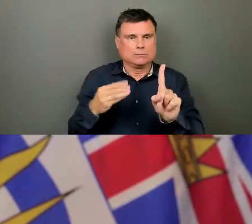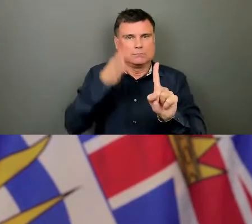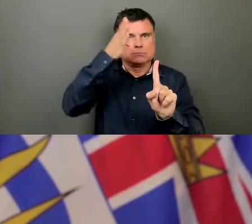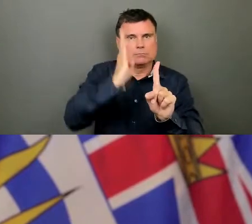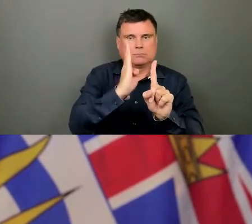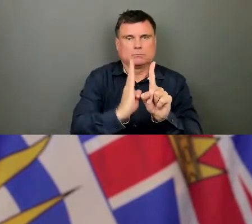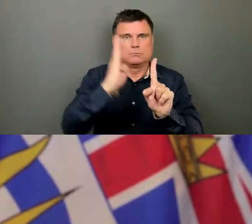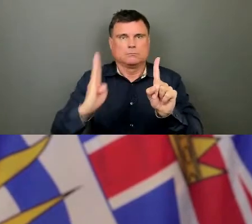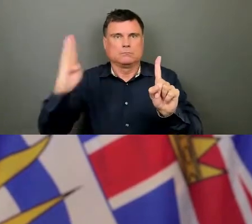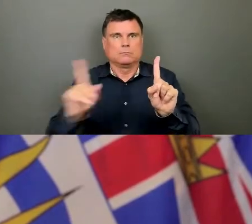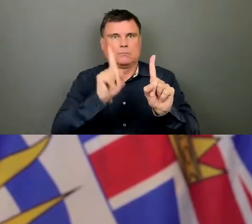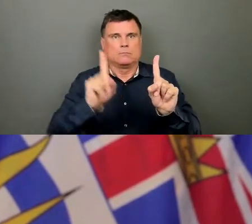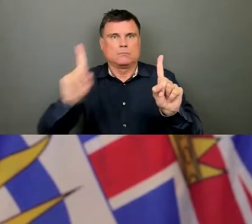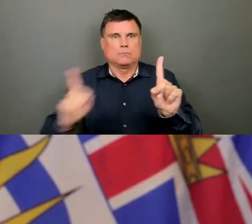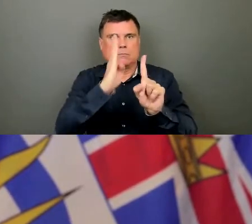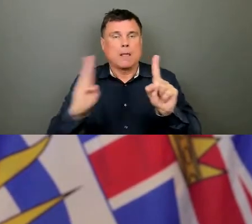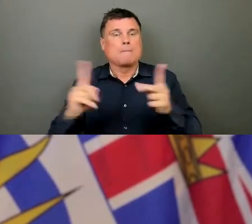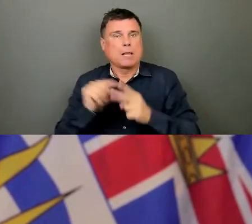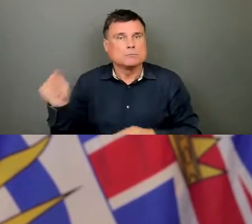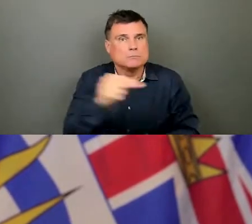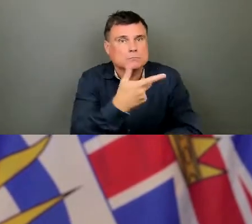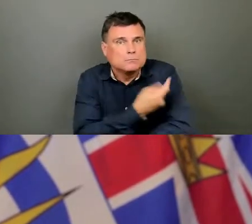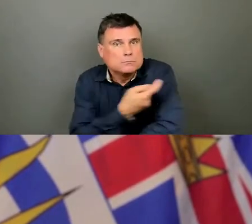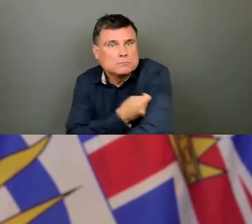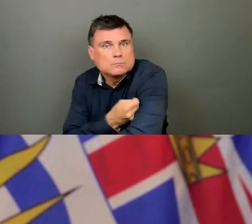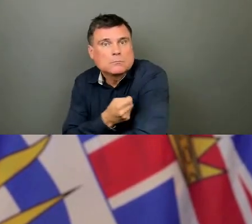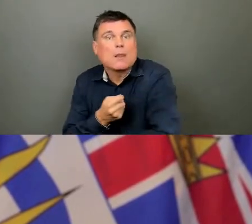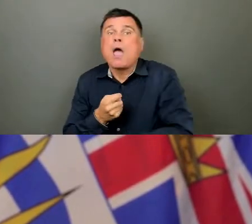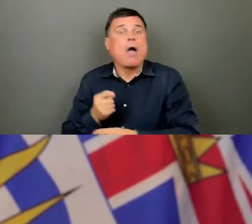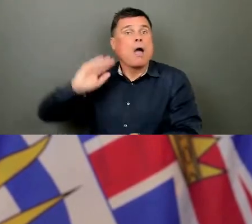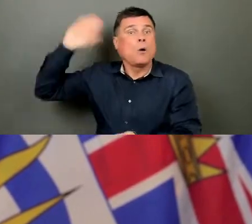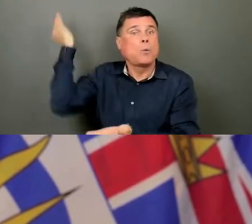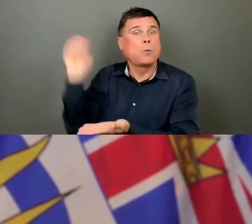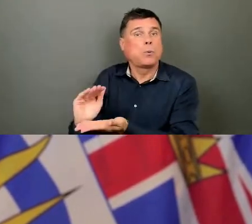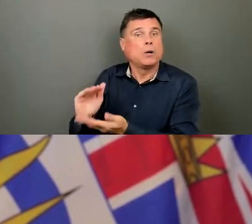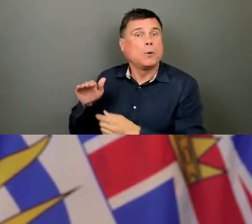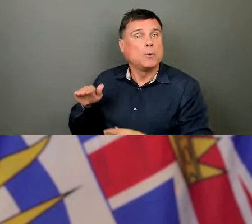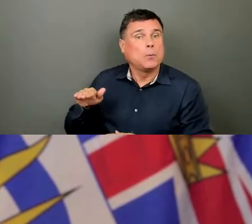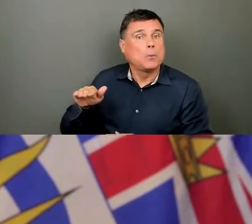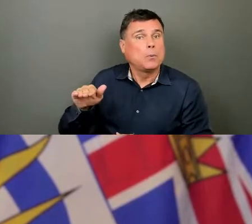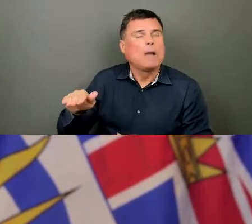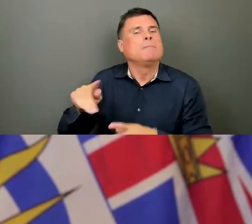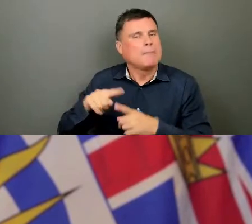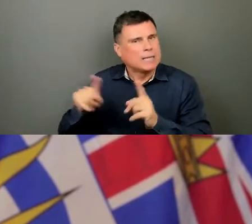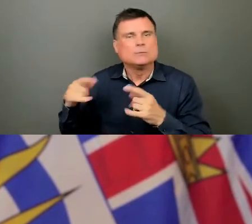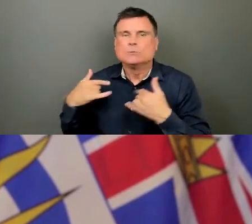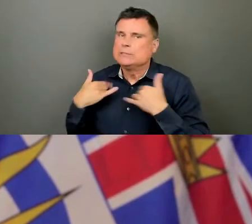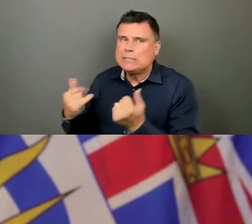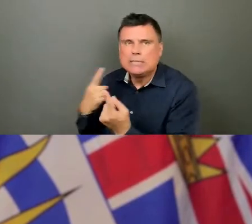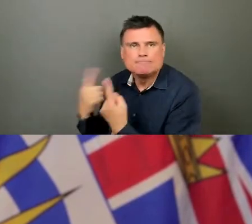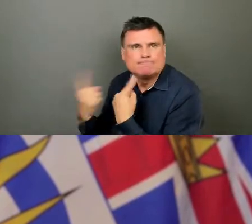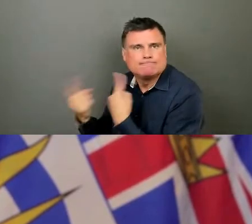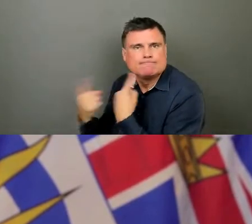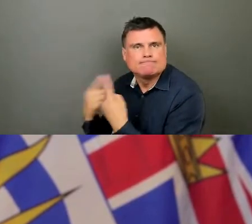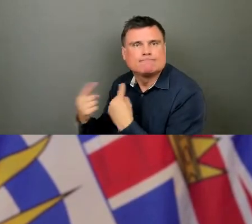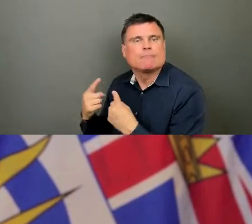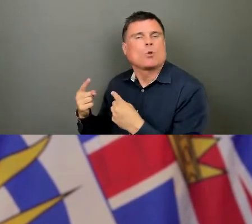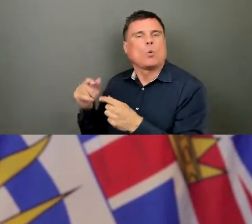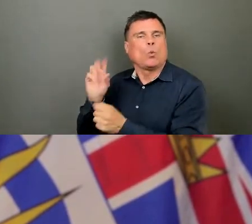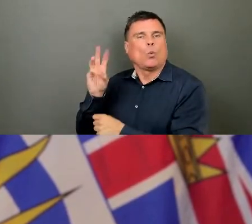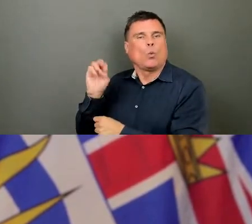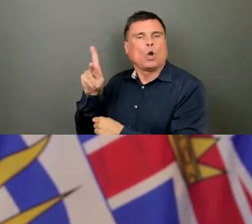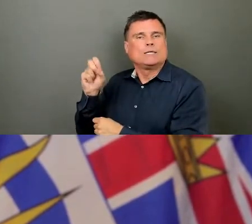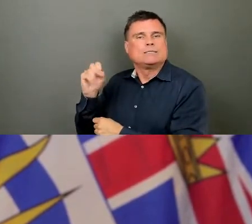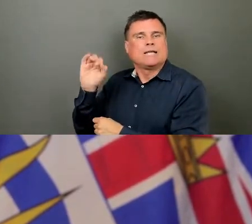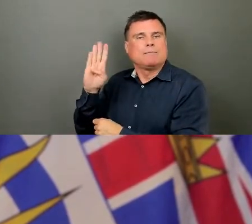in those settings, and that right now is holding. But we are continuing to work with WorkSafe around workplaces around the province around some